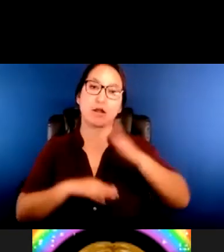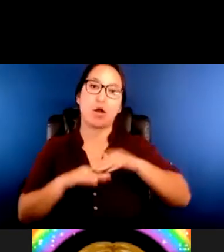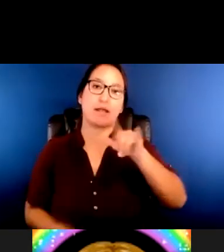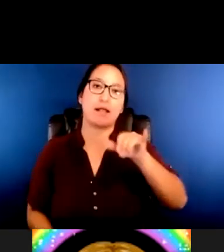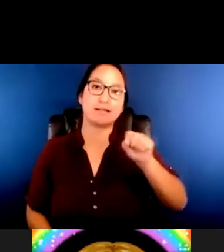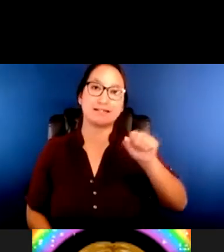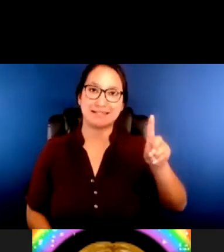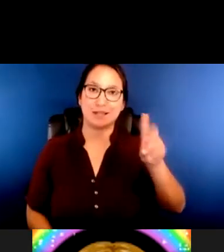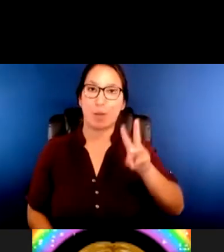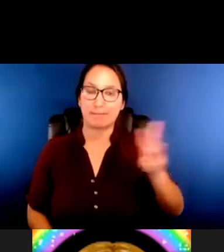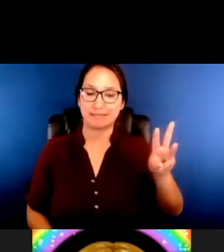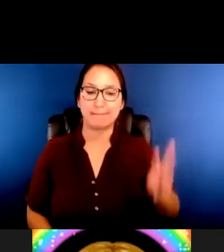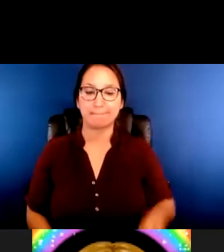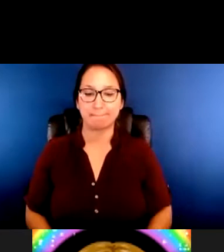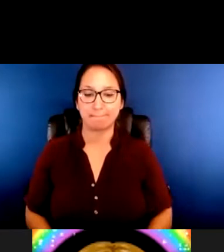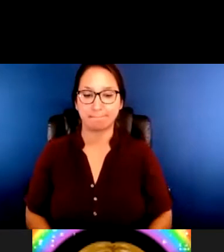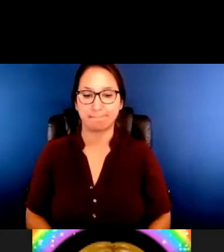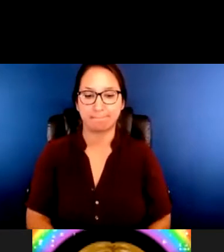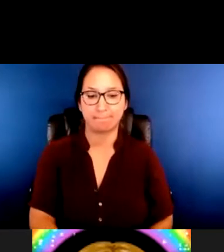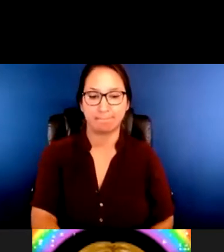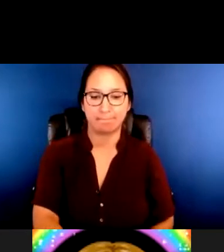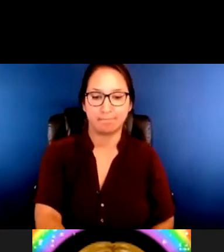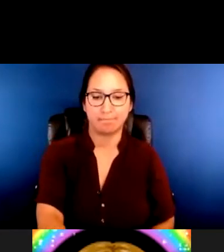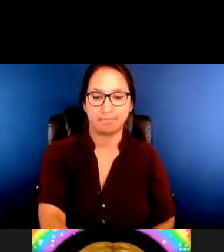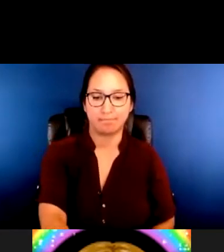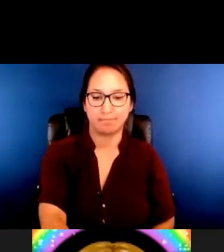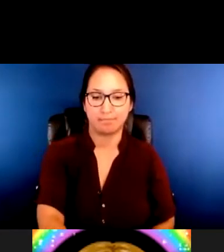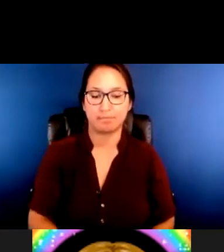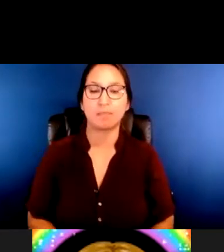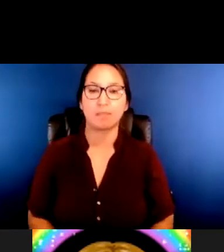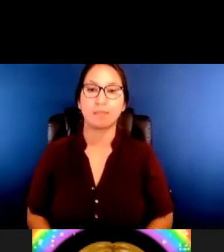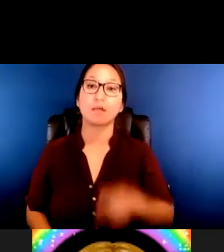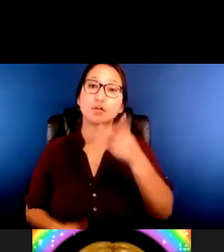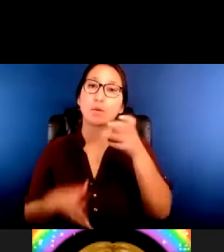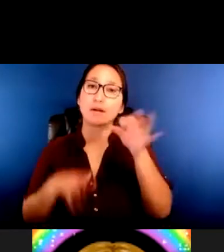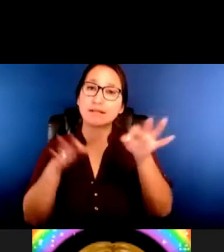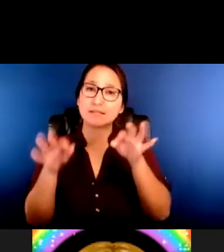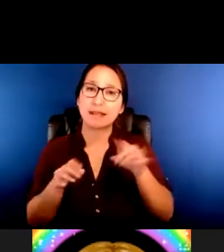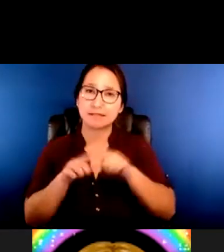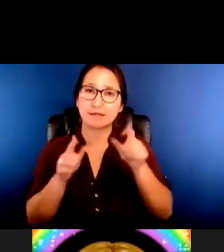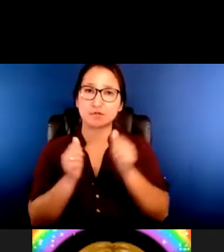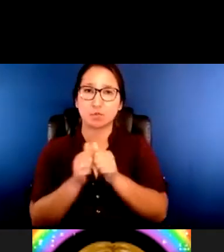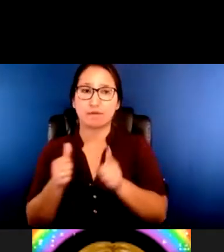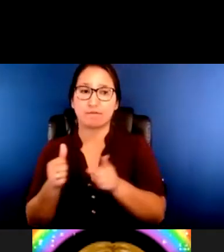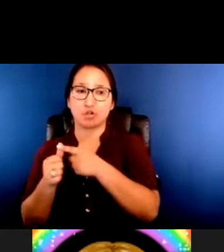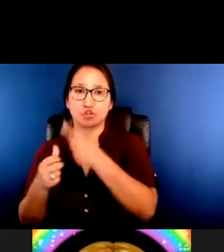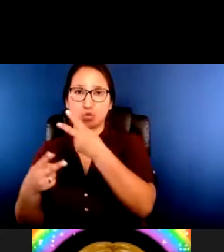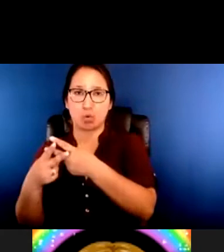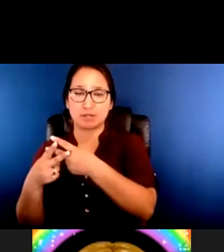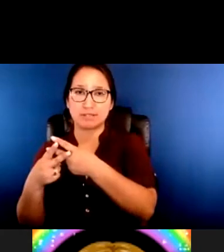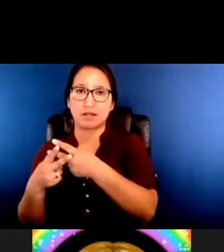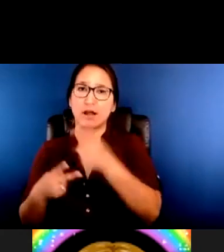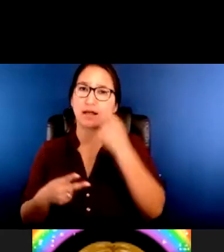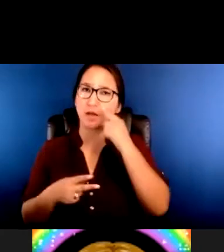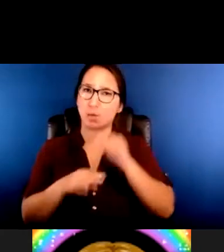and updated at noon on Fridays. Kim, do you want to explain the difference between our first quarantine? I think we sent 10 kids home, and